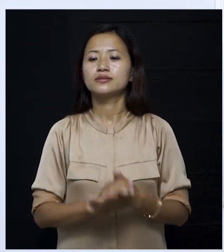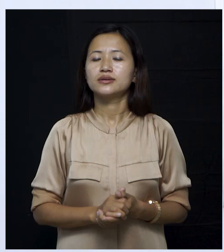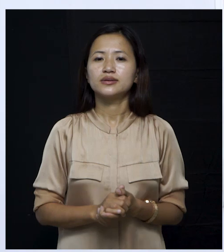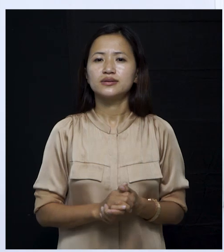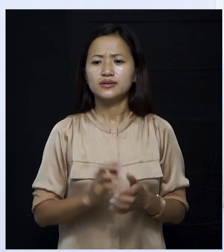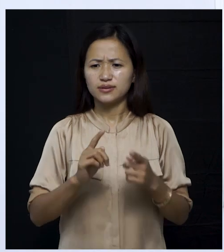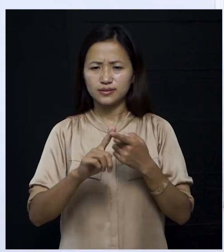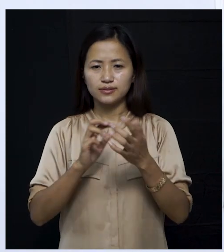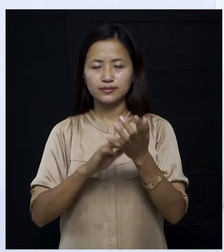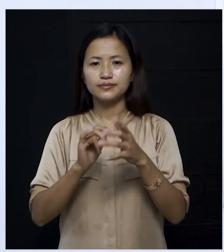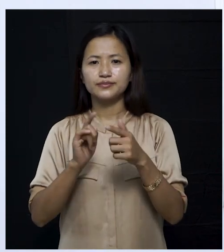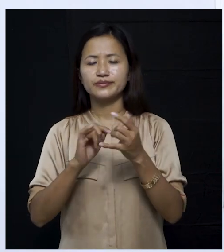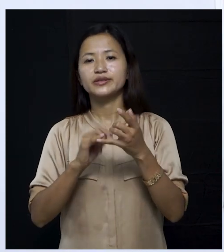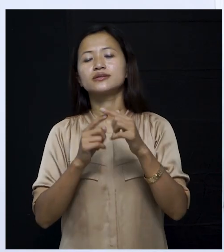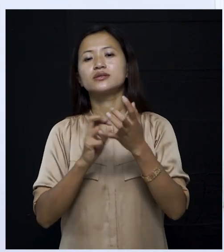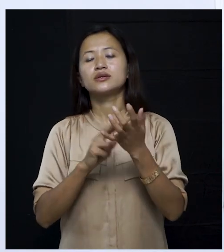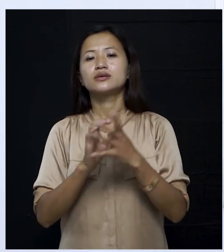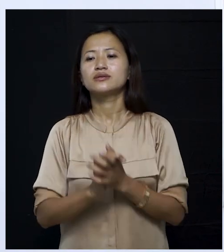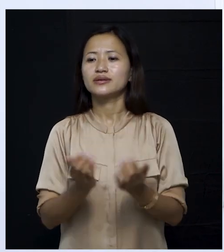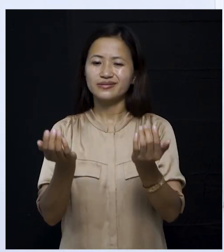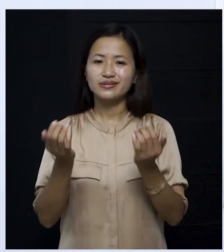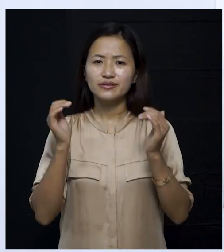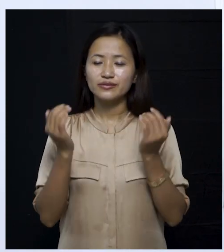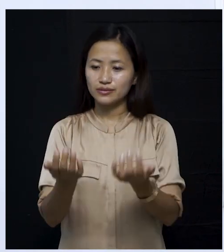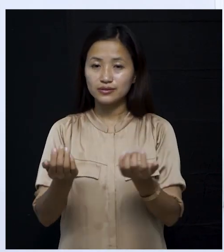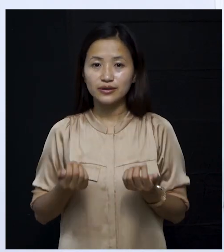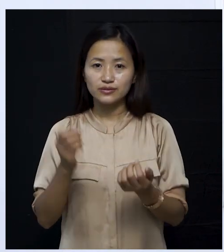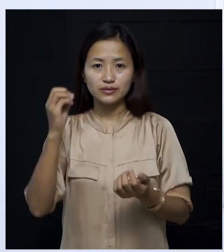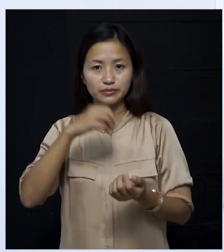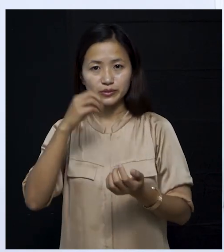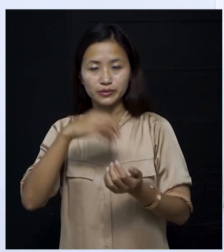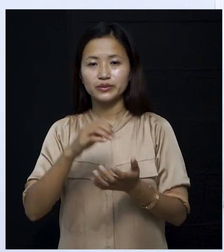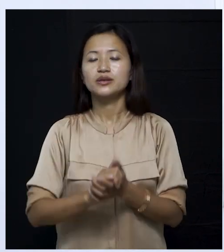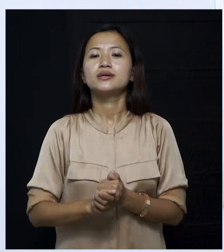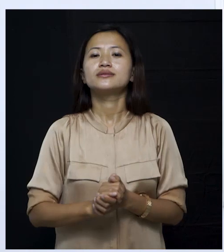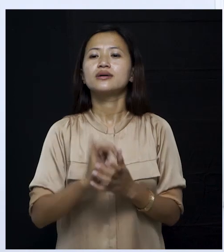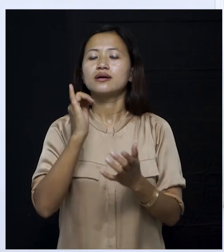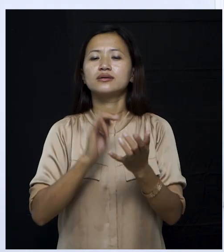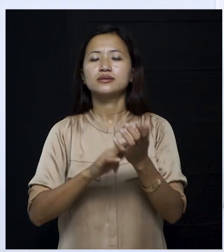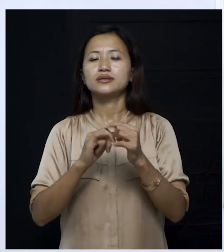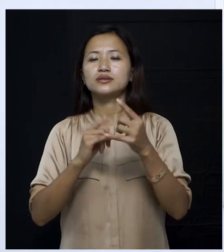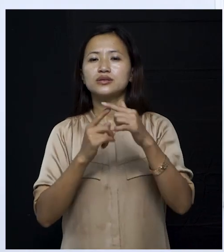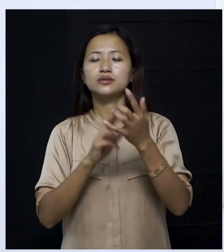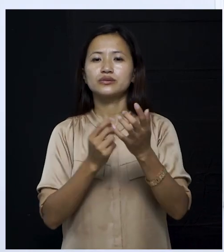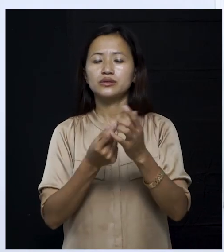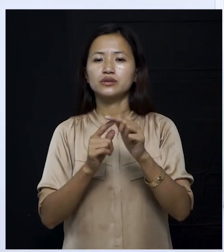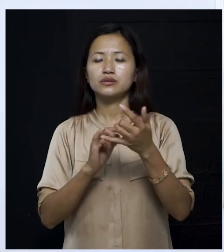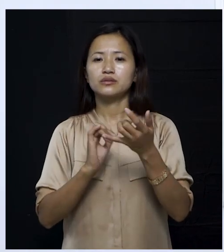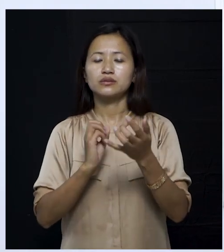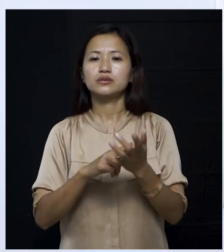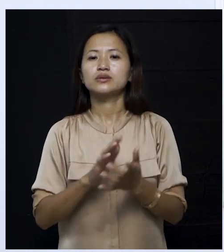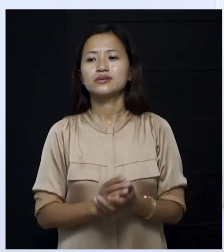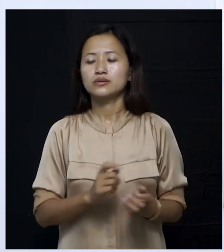are essentially saving institution. Saving institution. And here what they do is, okay, you can